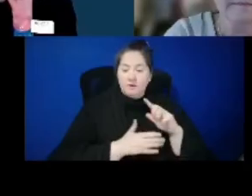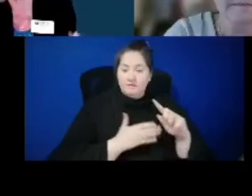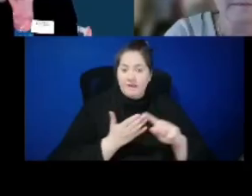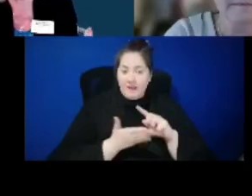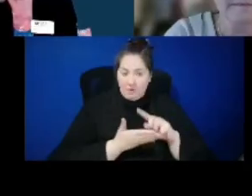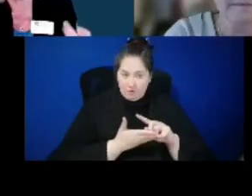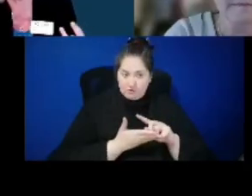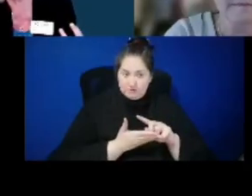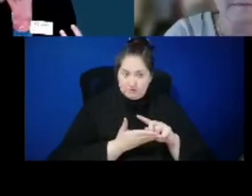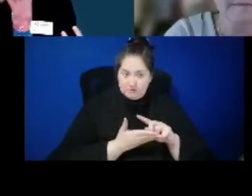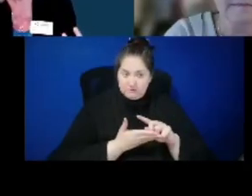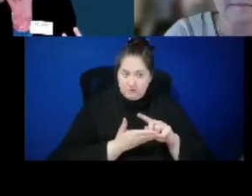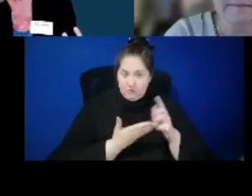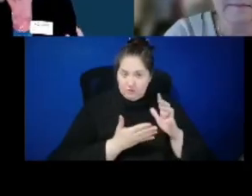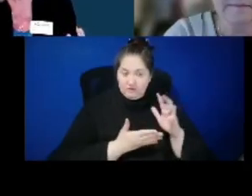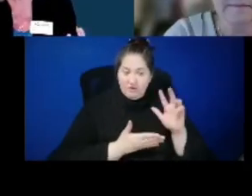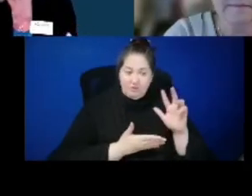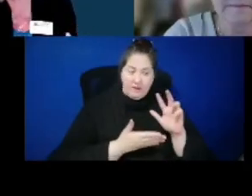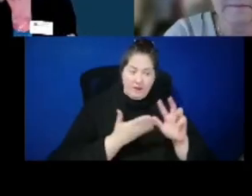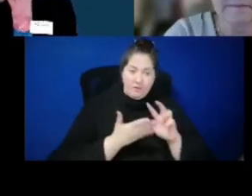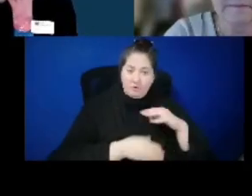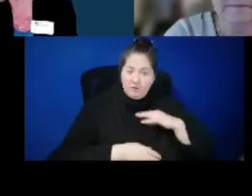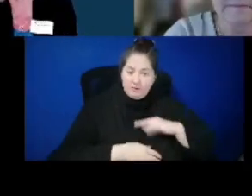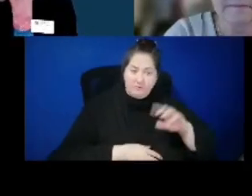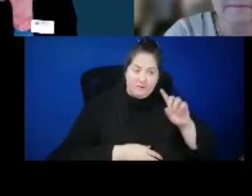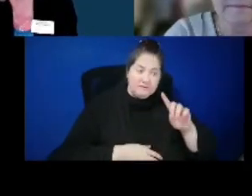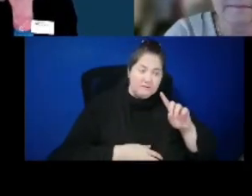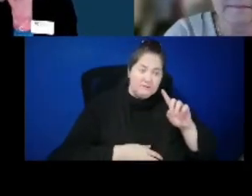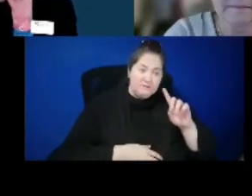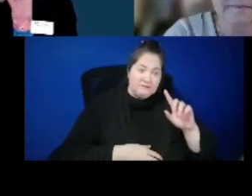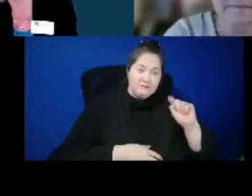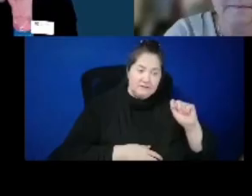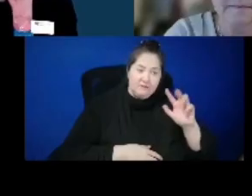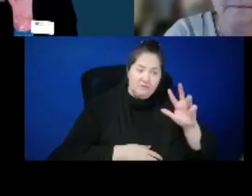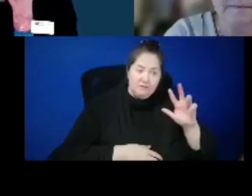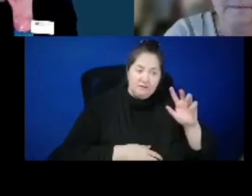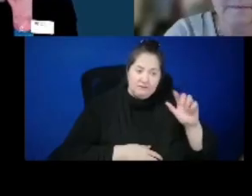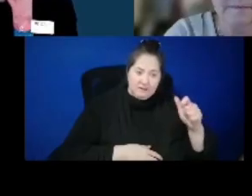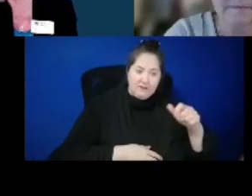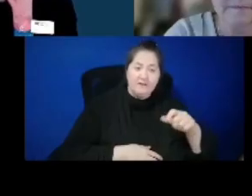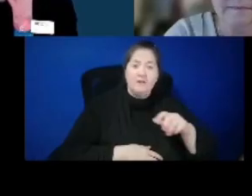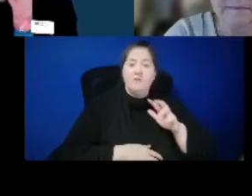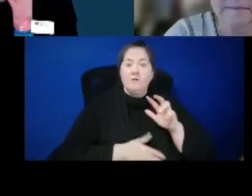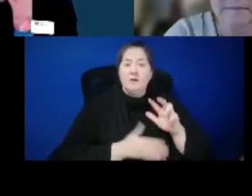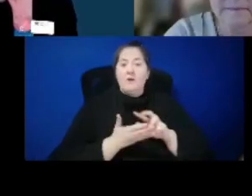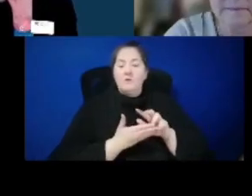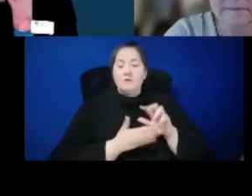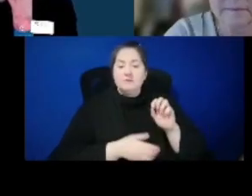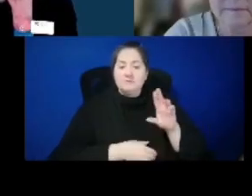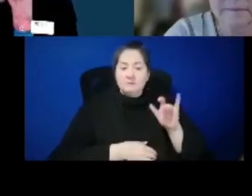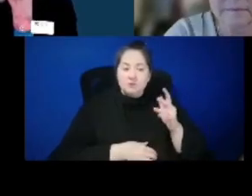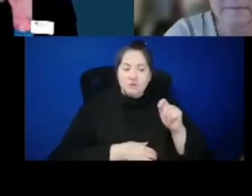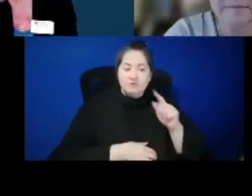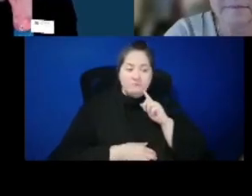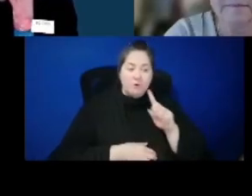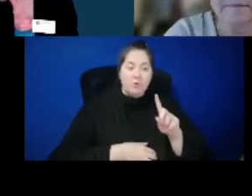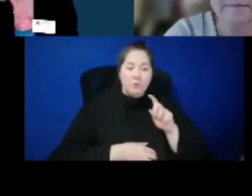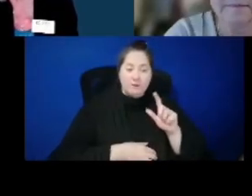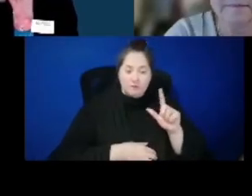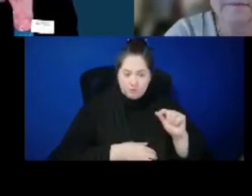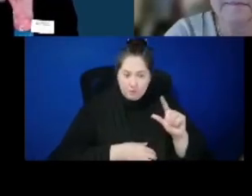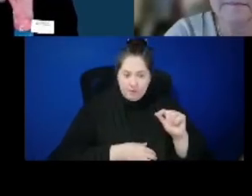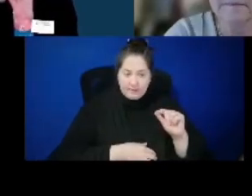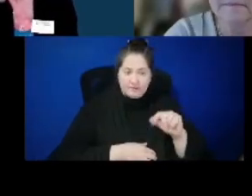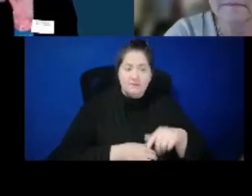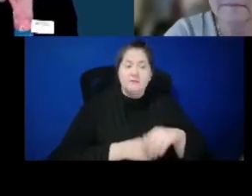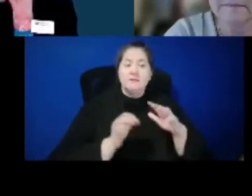hours, so they're already getting 3 hours credit for DDT 110. They get 3 hours subject credit for DDT 120.